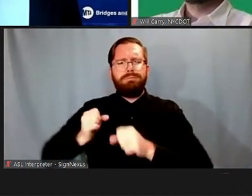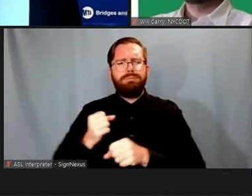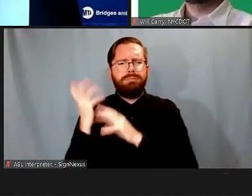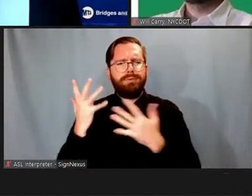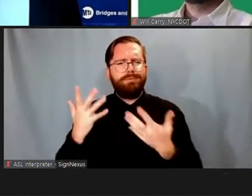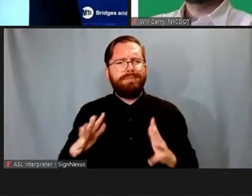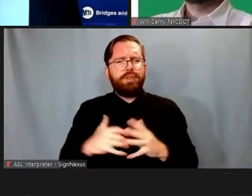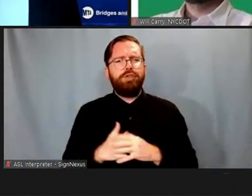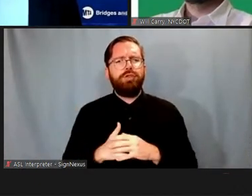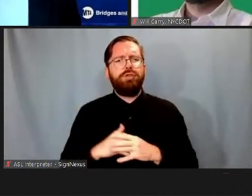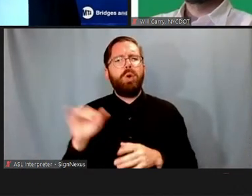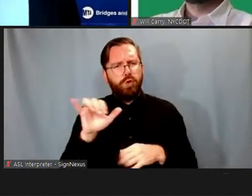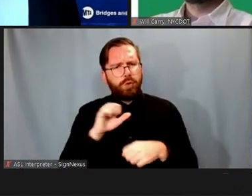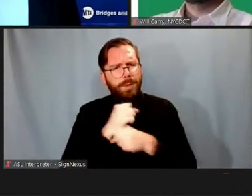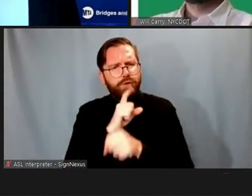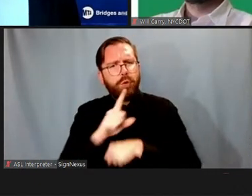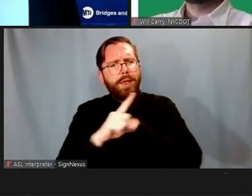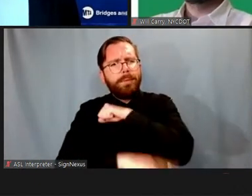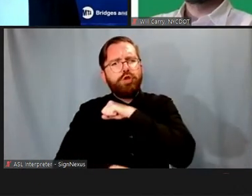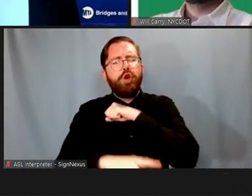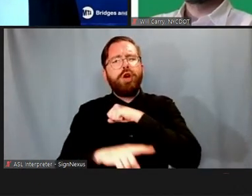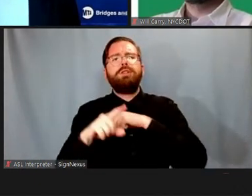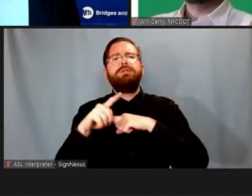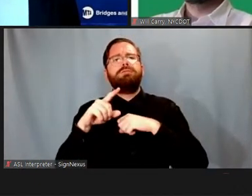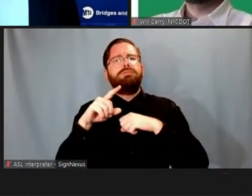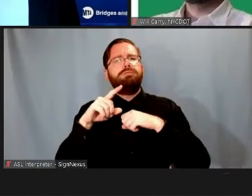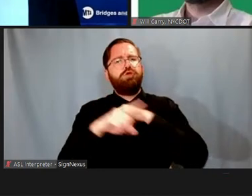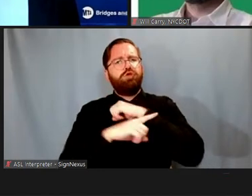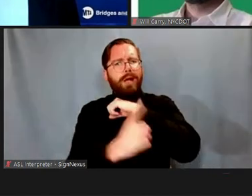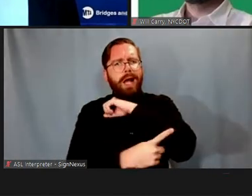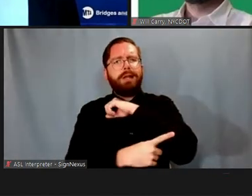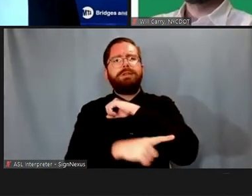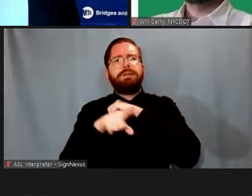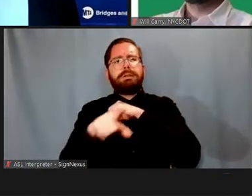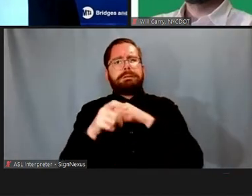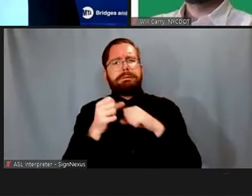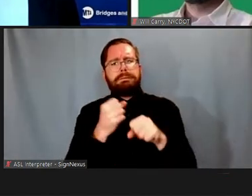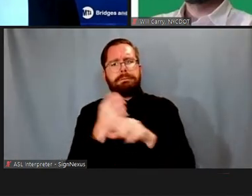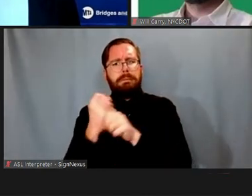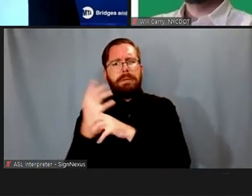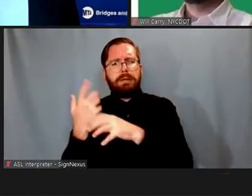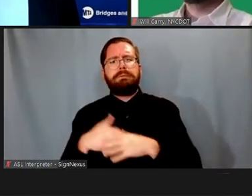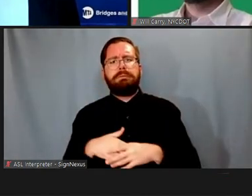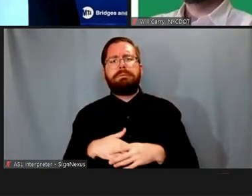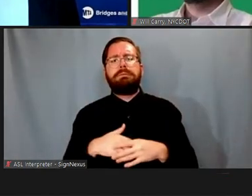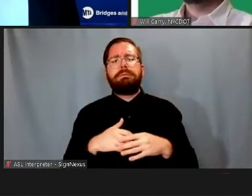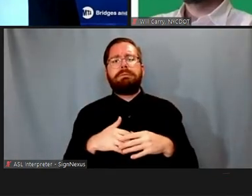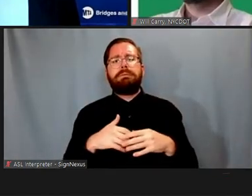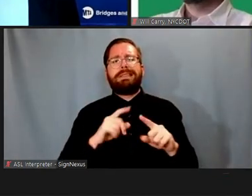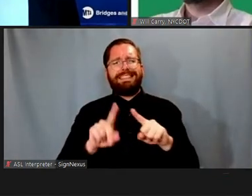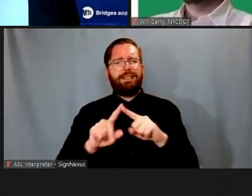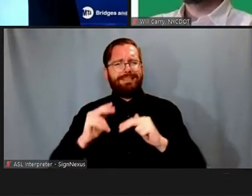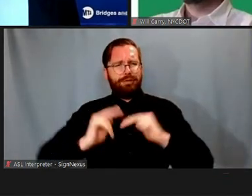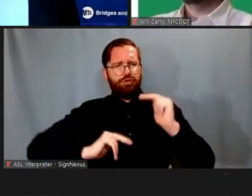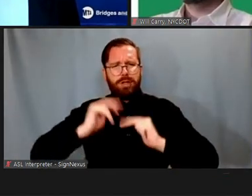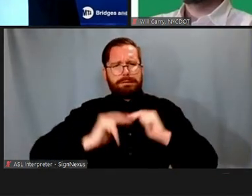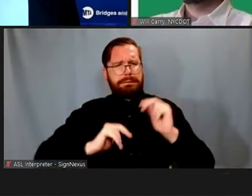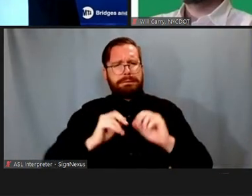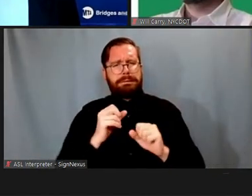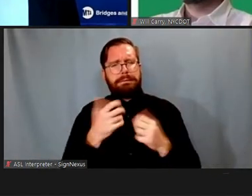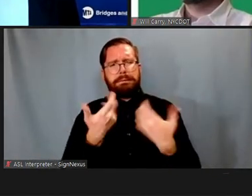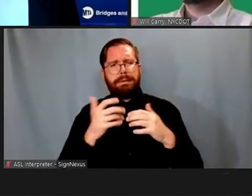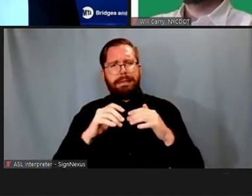replacing parking spots uh more street seats more dining structures um this is the